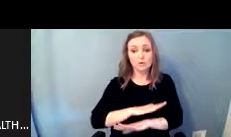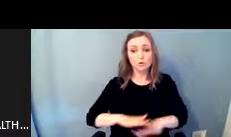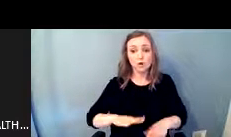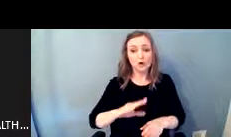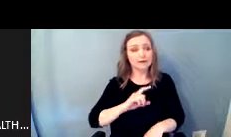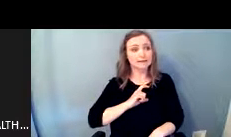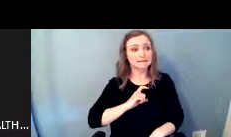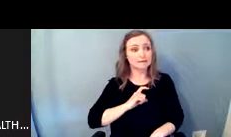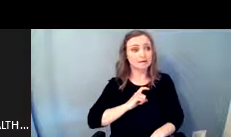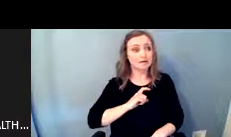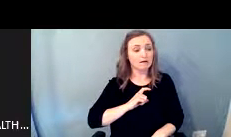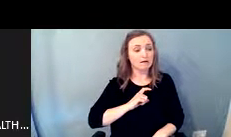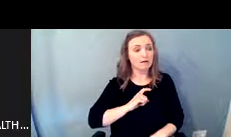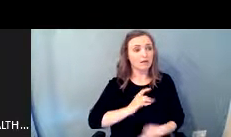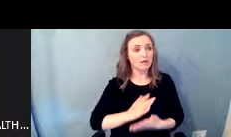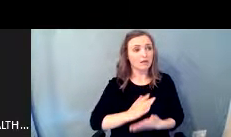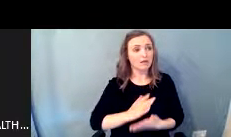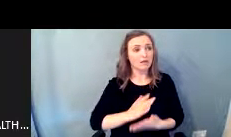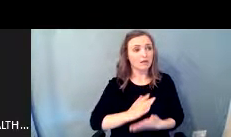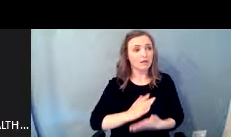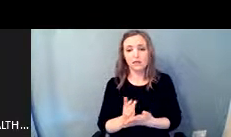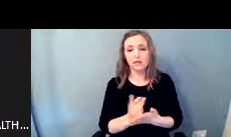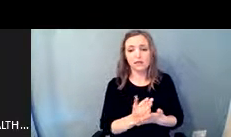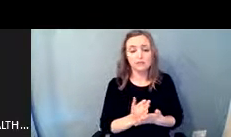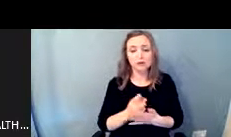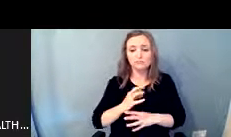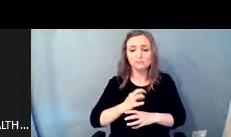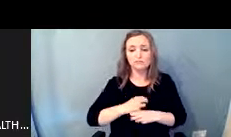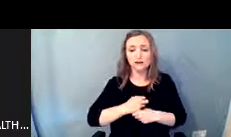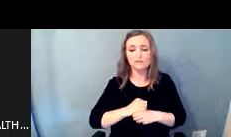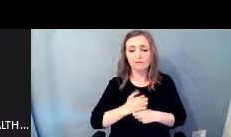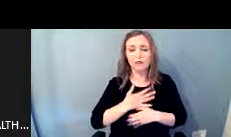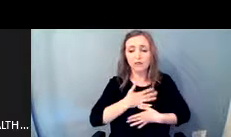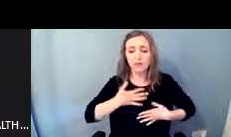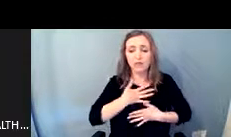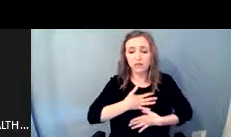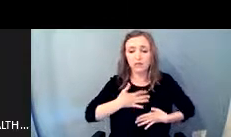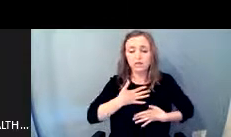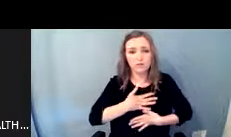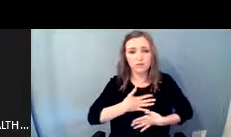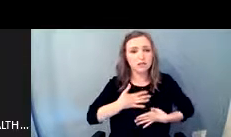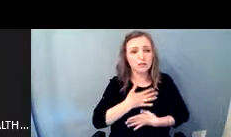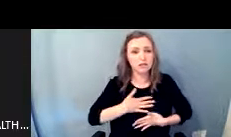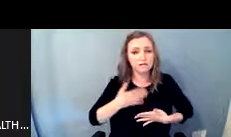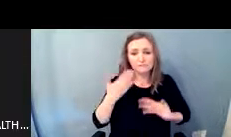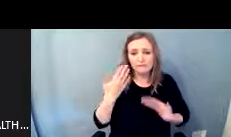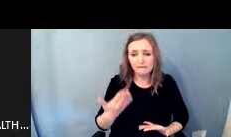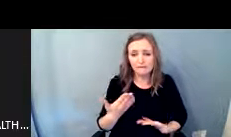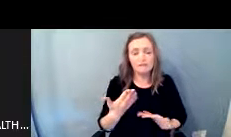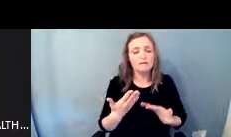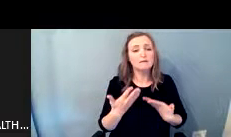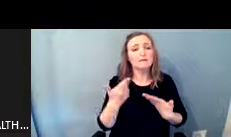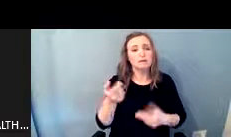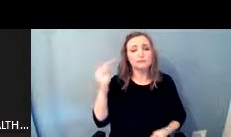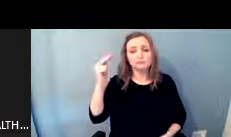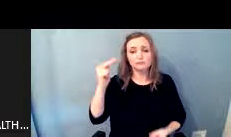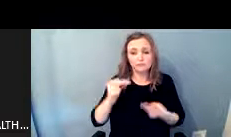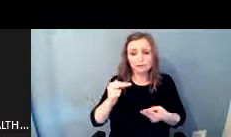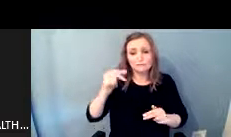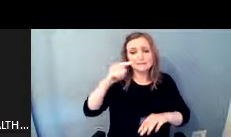not knowing whether or not they've got cancer is an extremely difficult time. And so to see that come down to 28 days